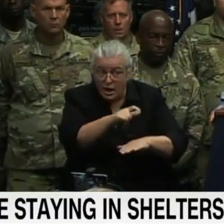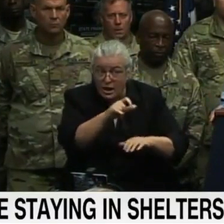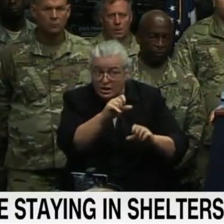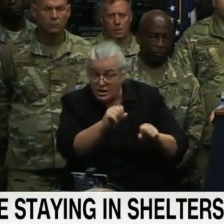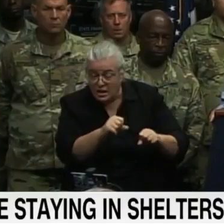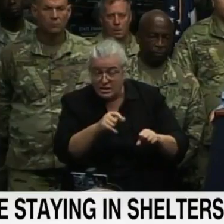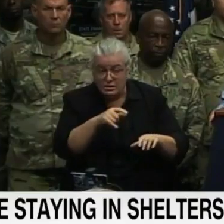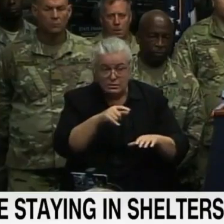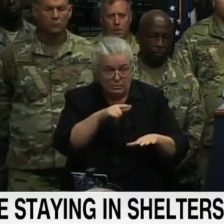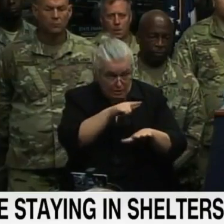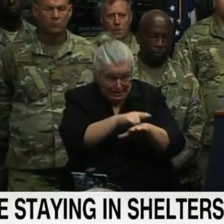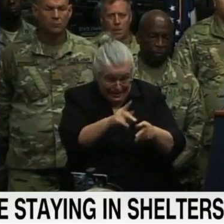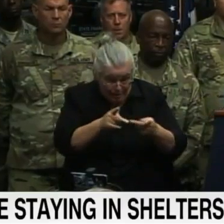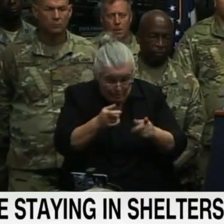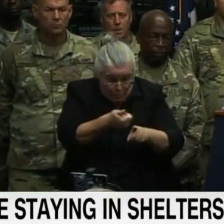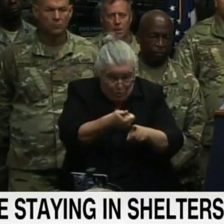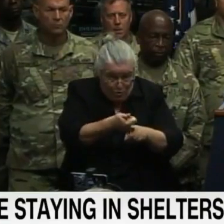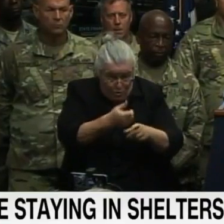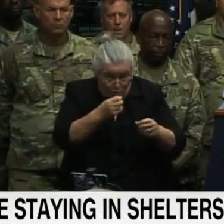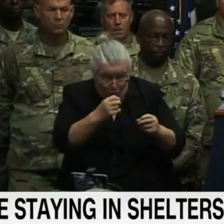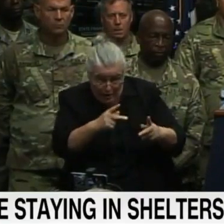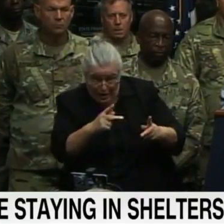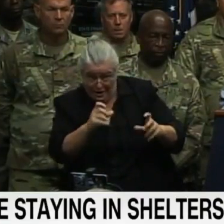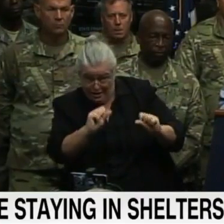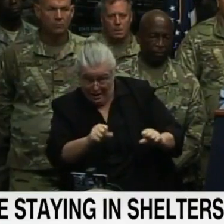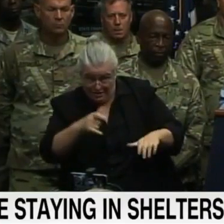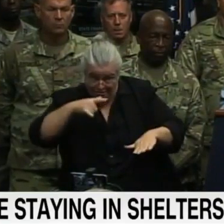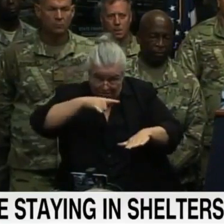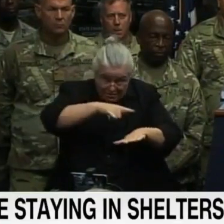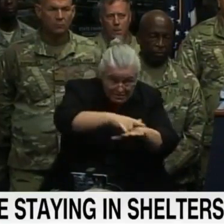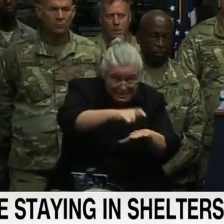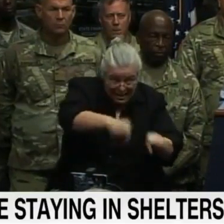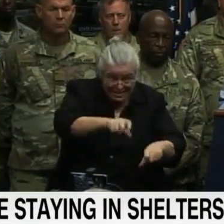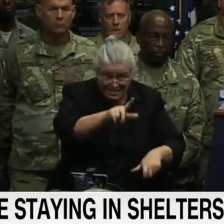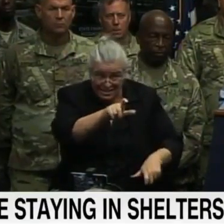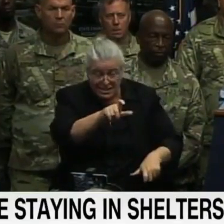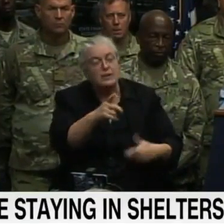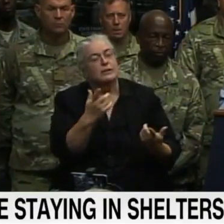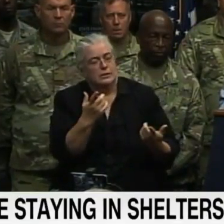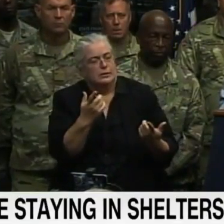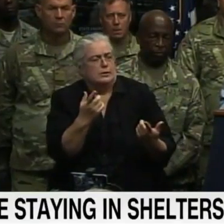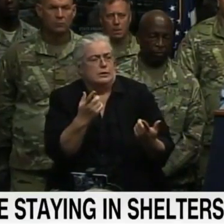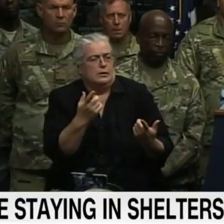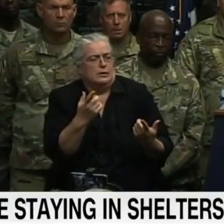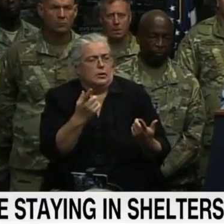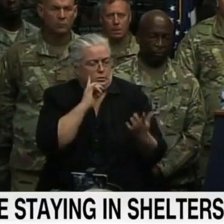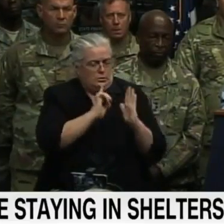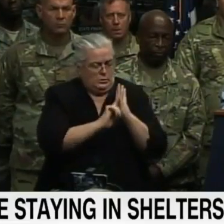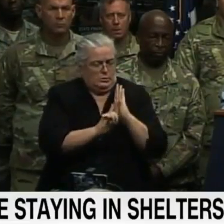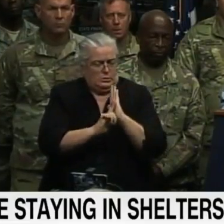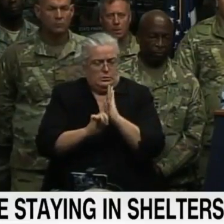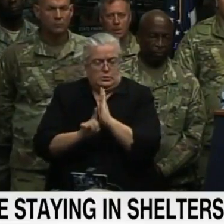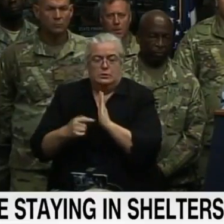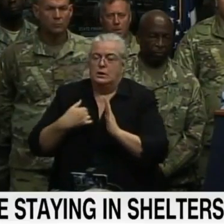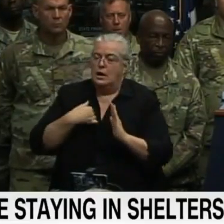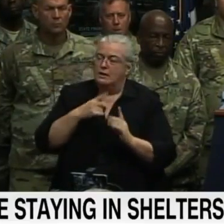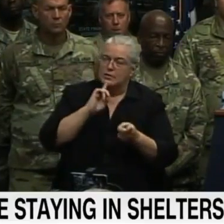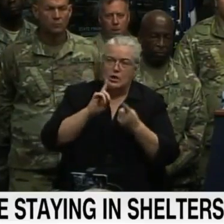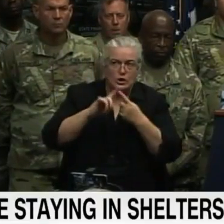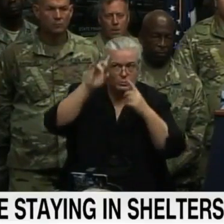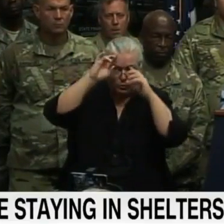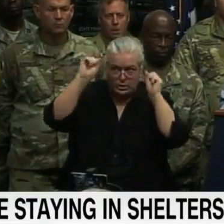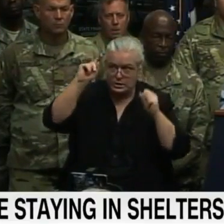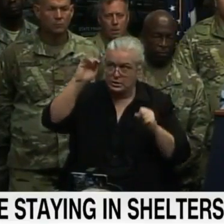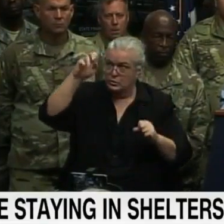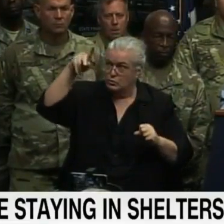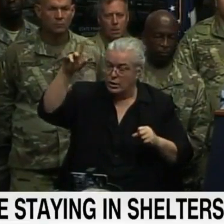airports down there? So we'll figure out what we need, but I can tell you that every time I've talked to President Trump, every time I talk